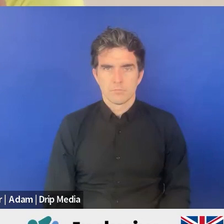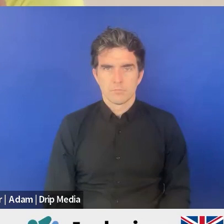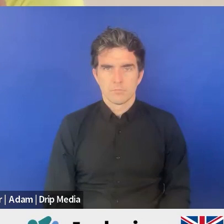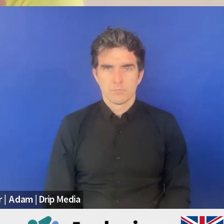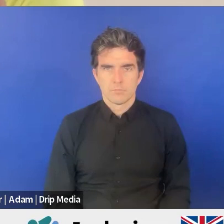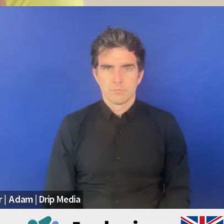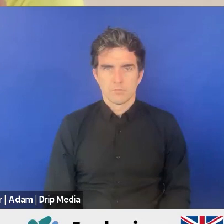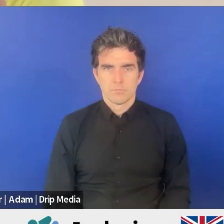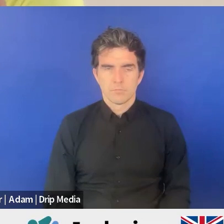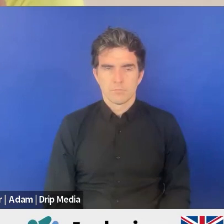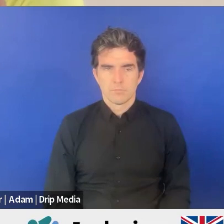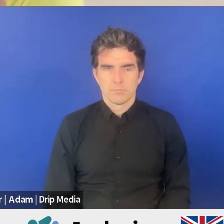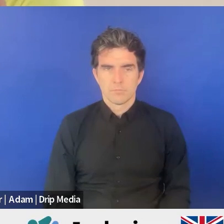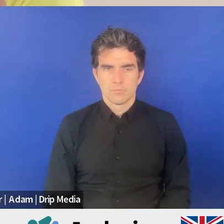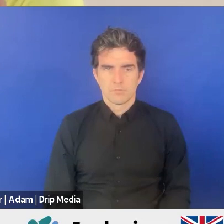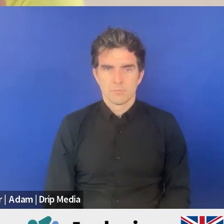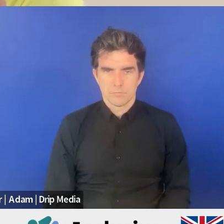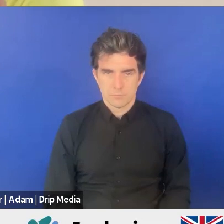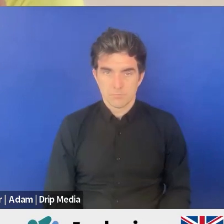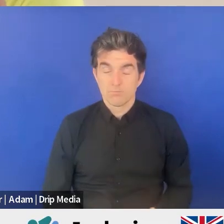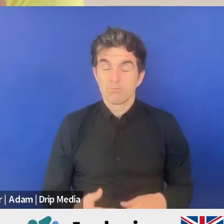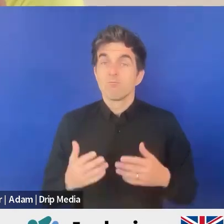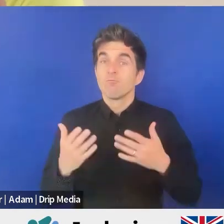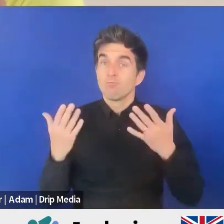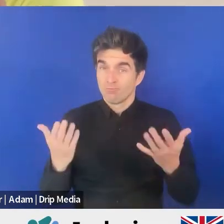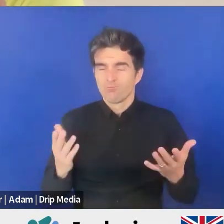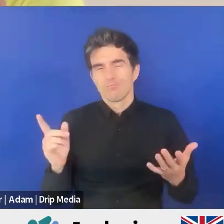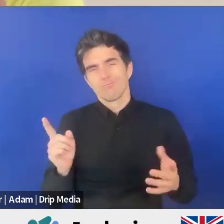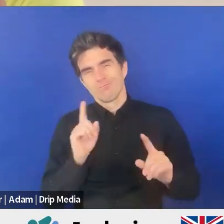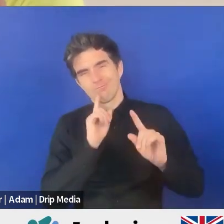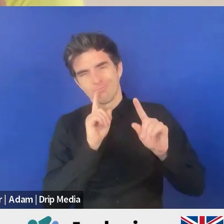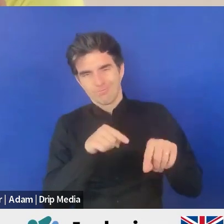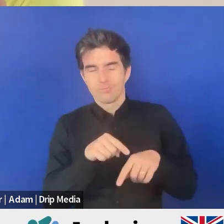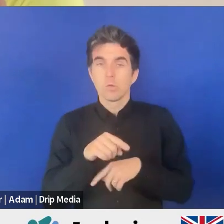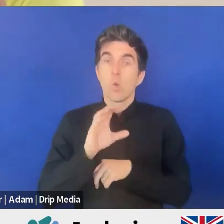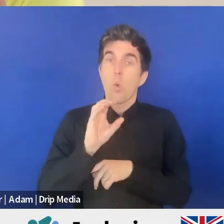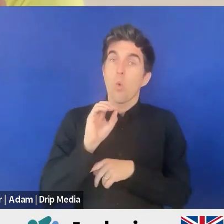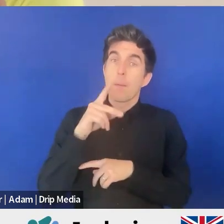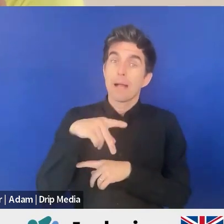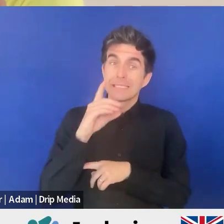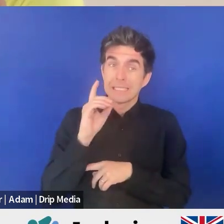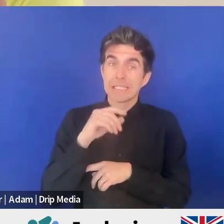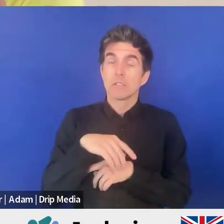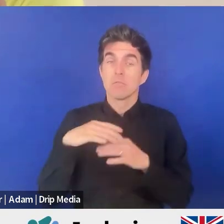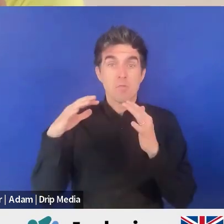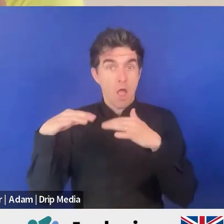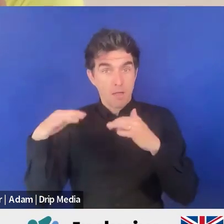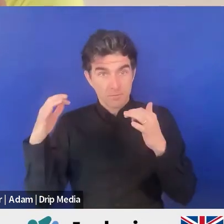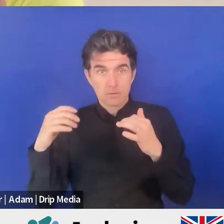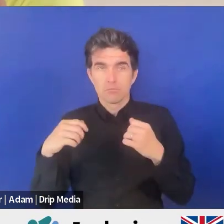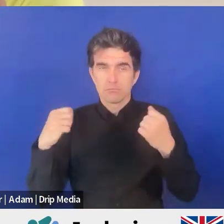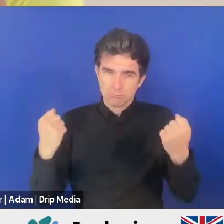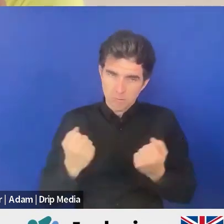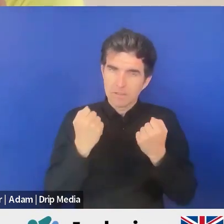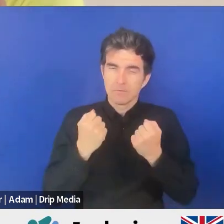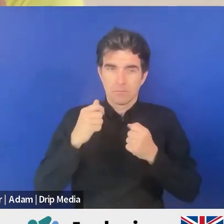OPDs as well as the government. So it is very crucial role of OPDs and government to work together to sustain the activities of all the activities. And